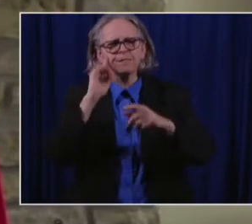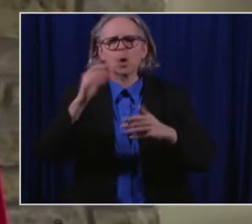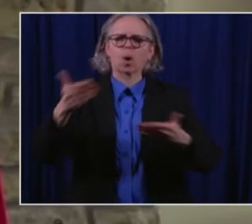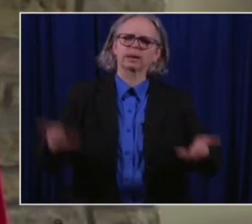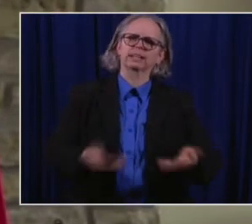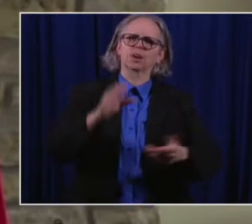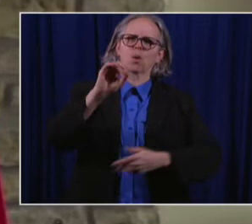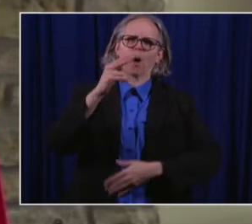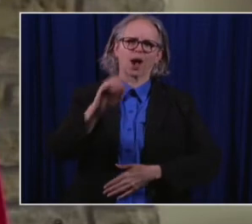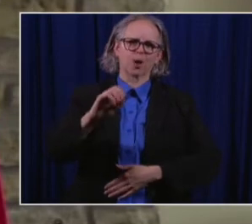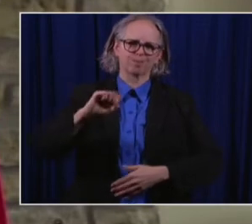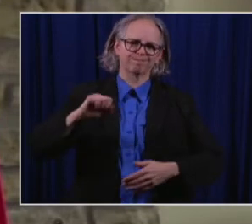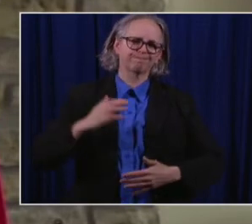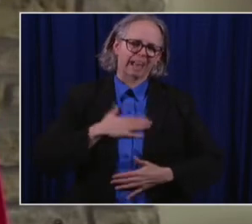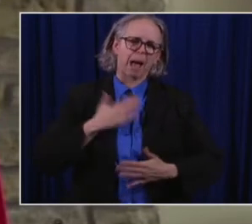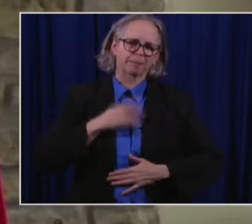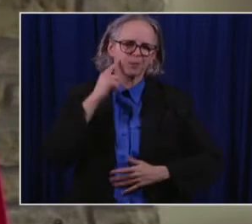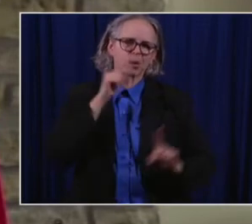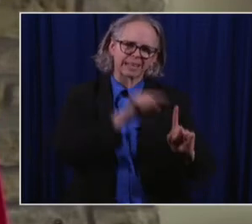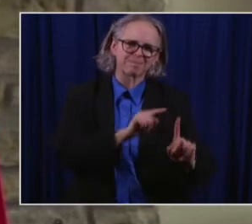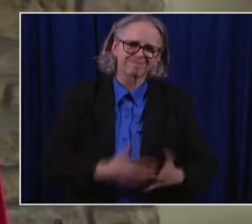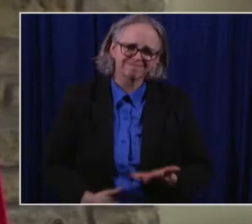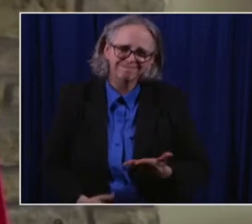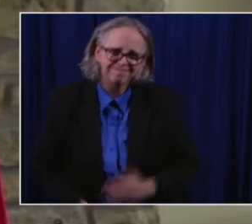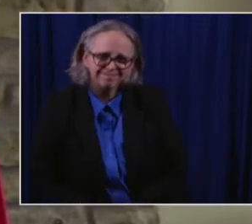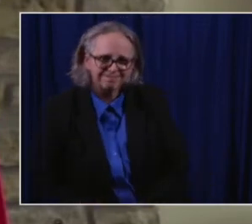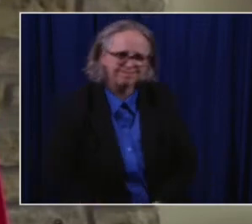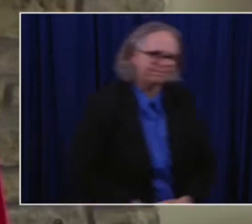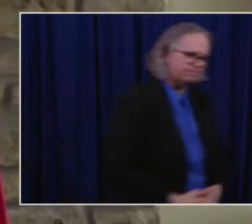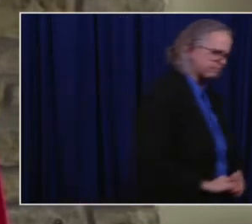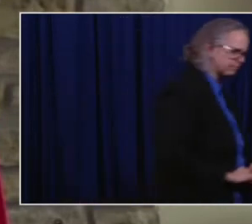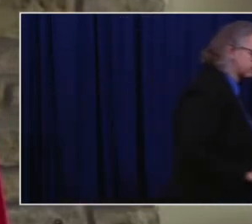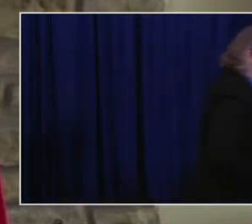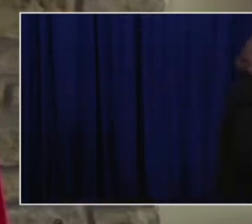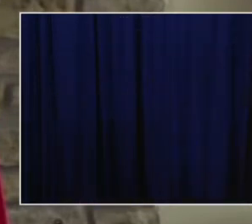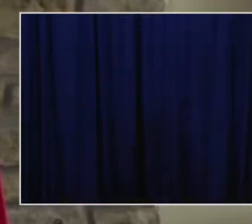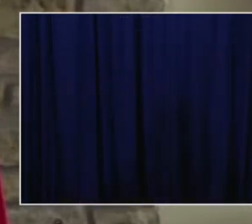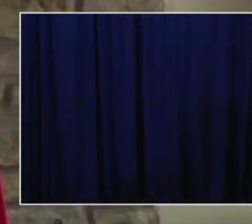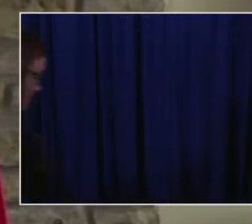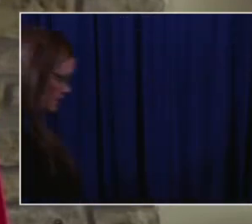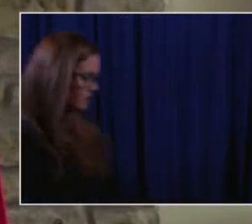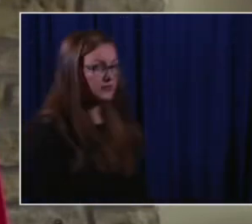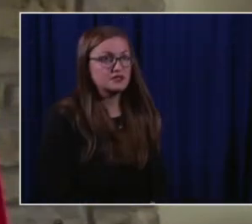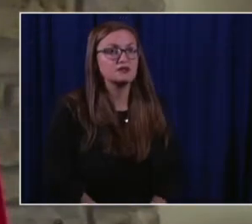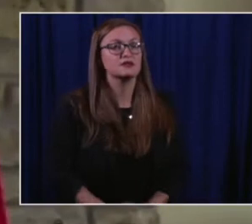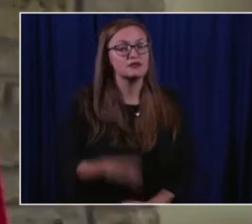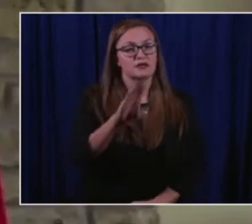Next question is from Brittany Bailey at WBNS in Columbus.